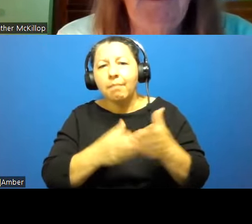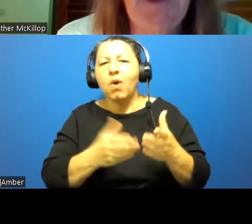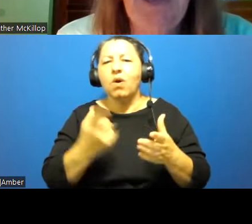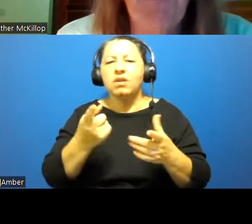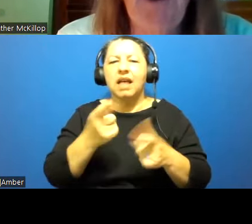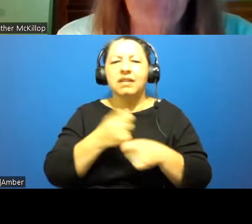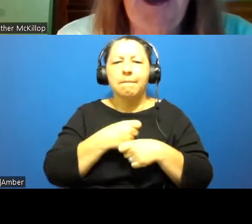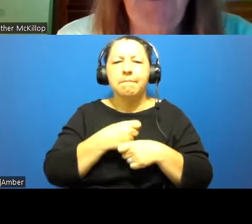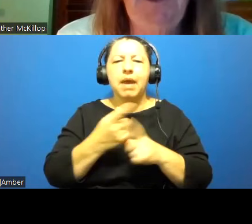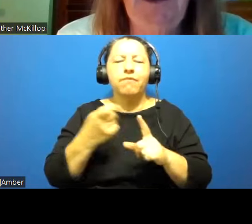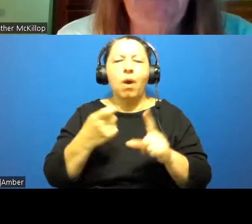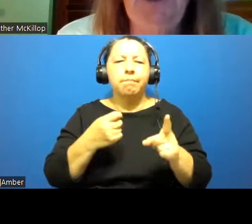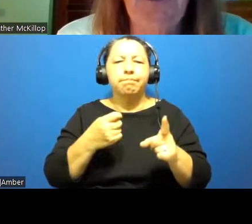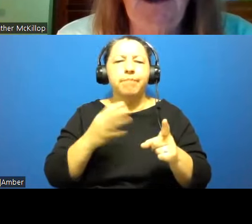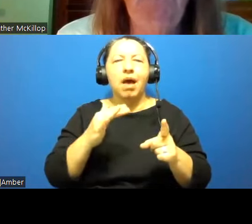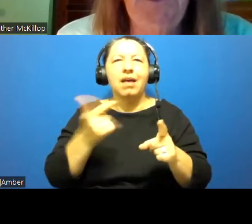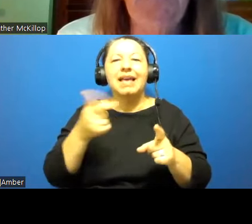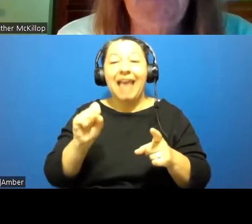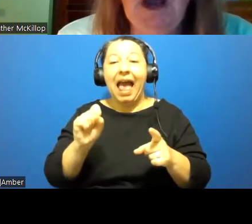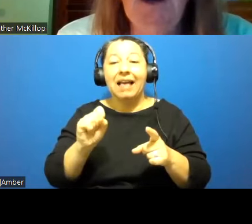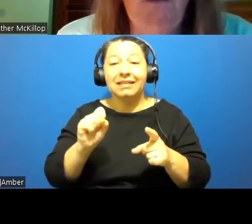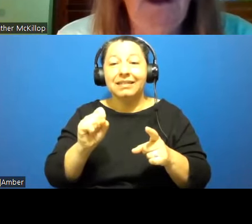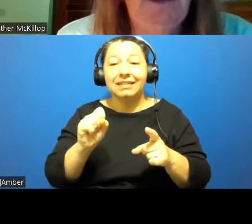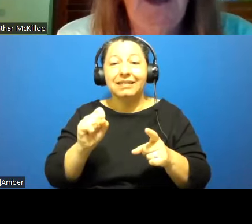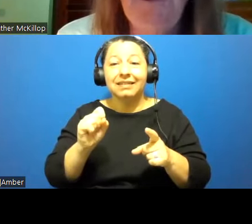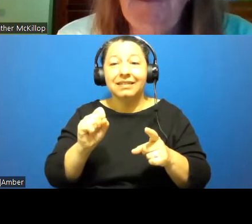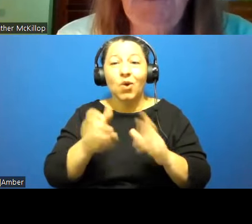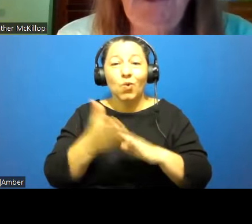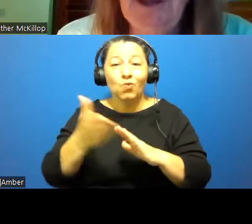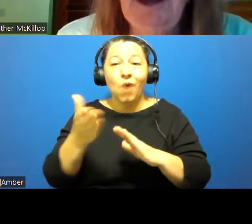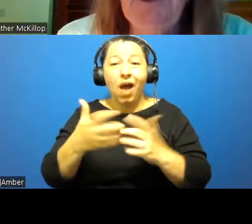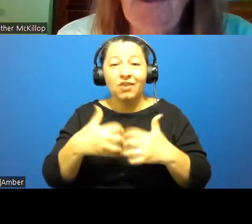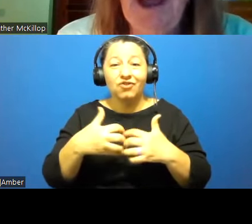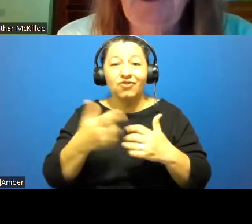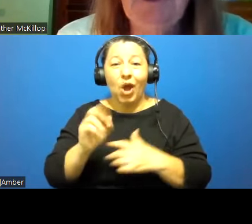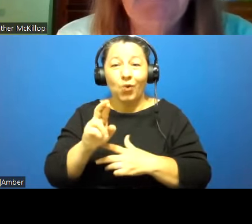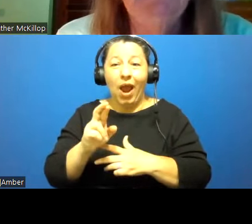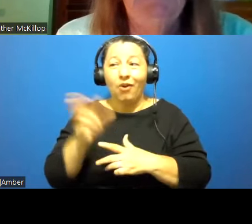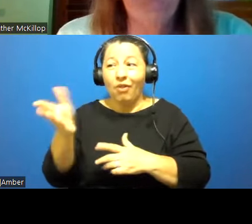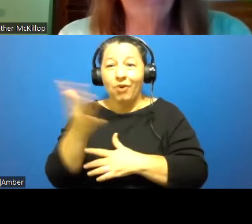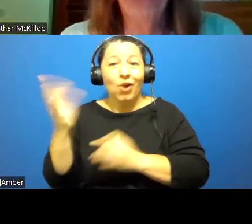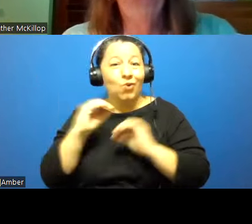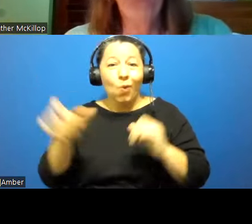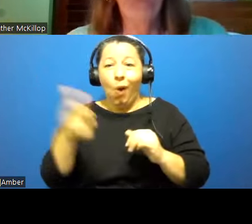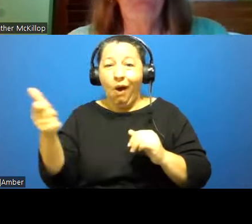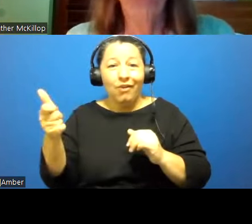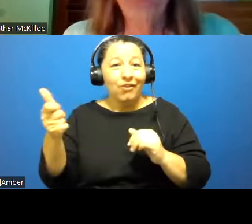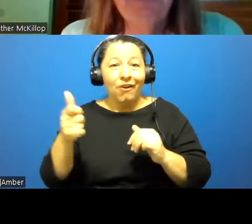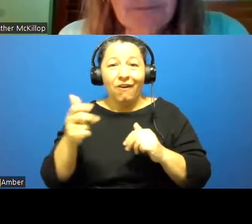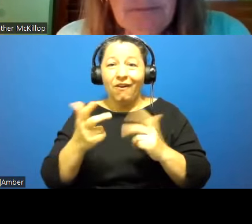generator, gas-powered generator in the jungle with no other facilities around.